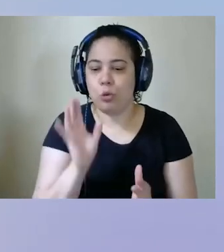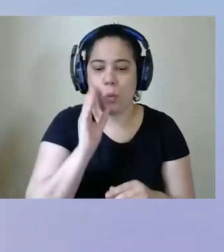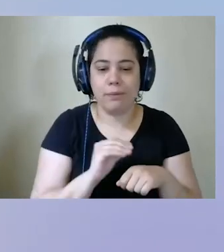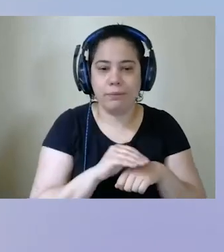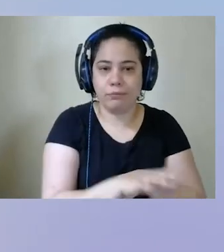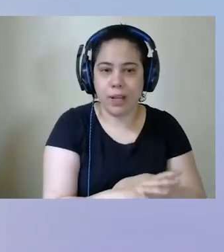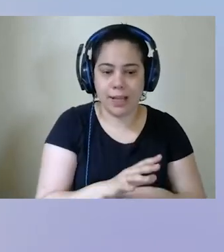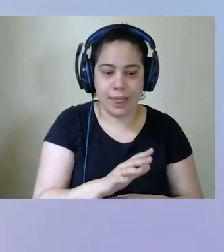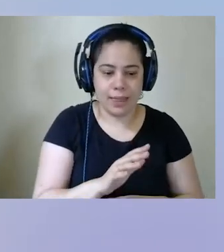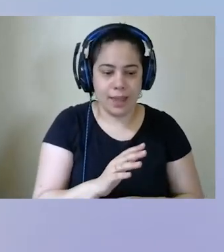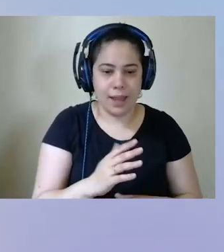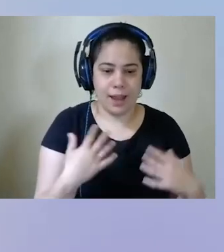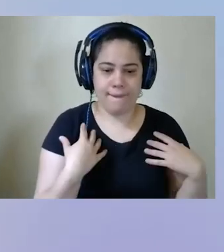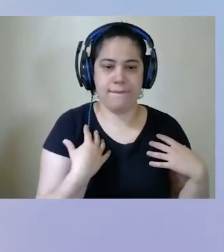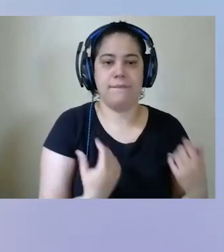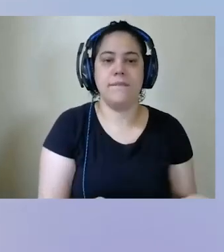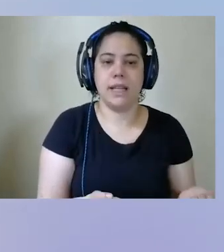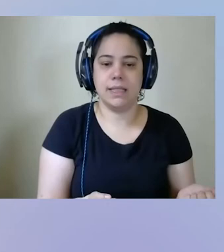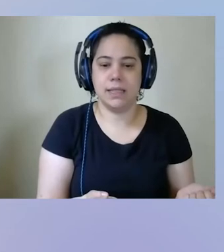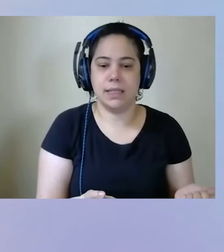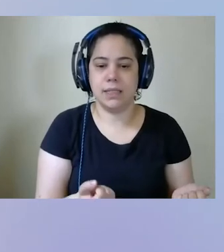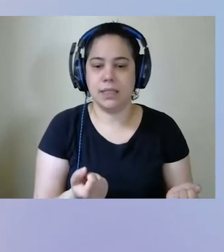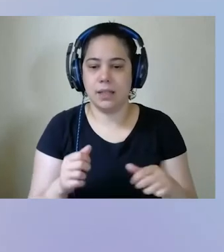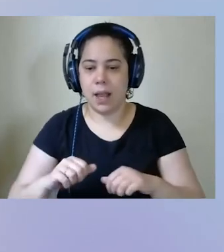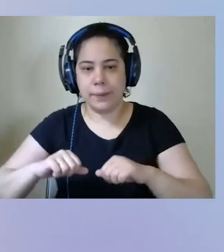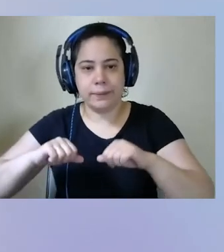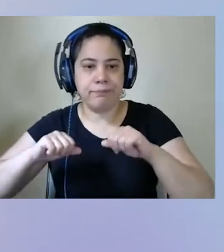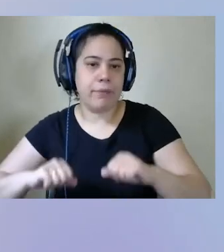often capacity even to work. So